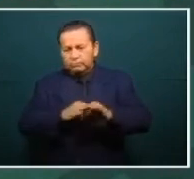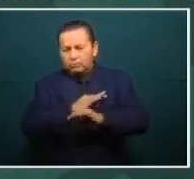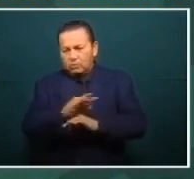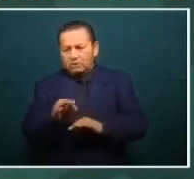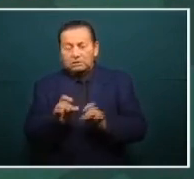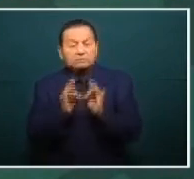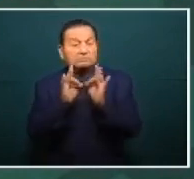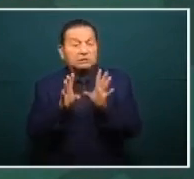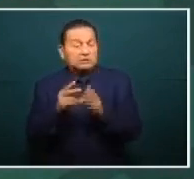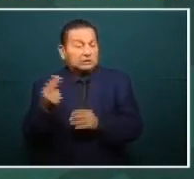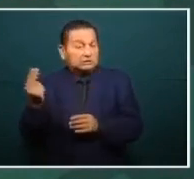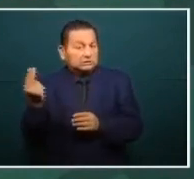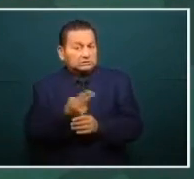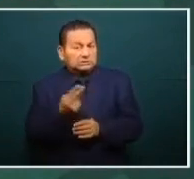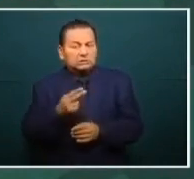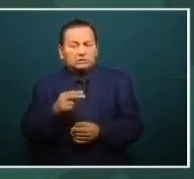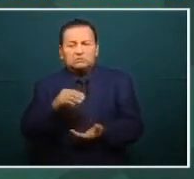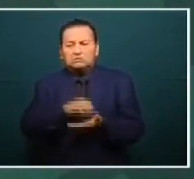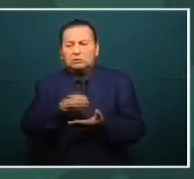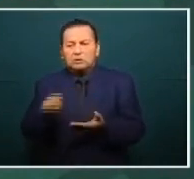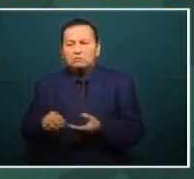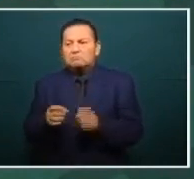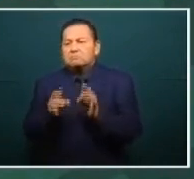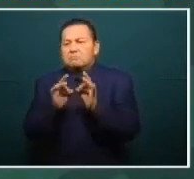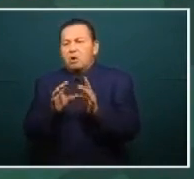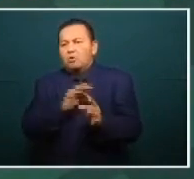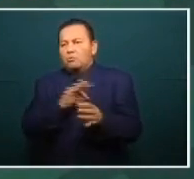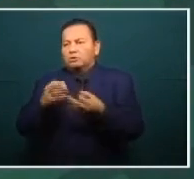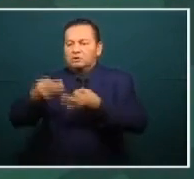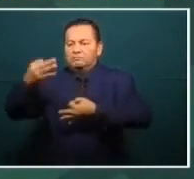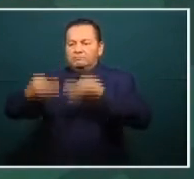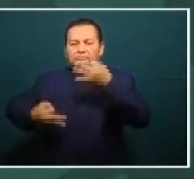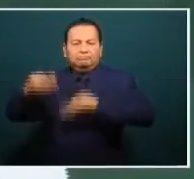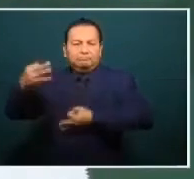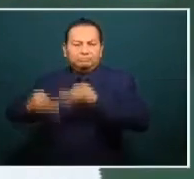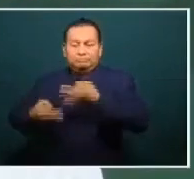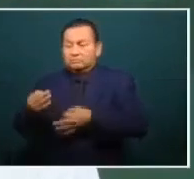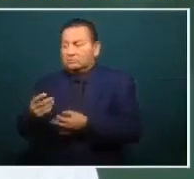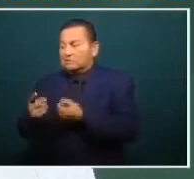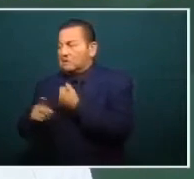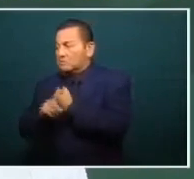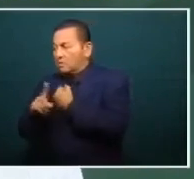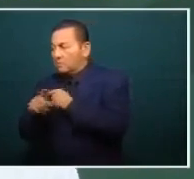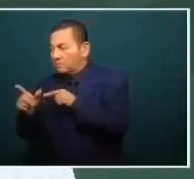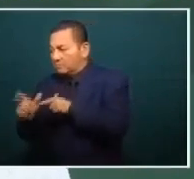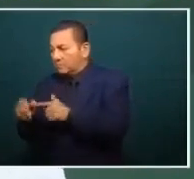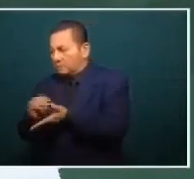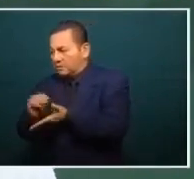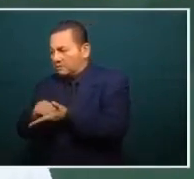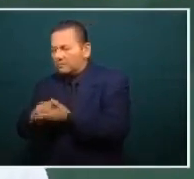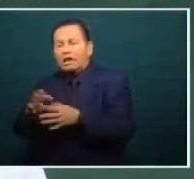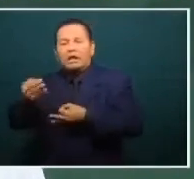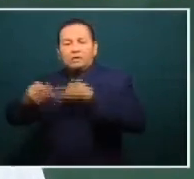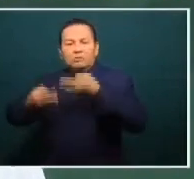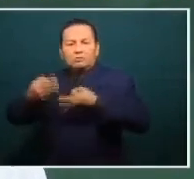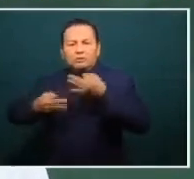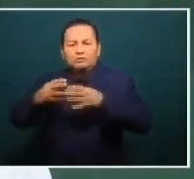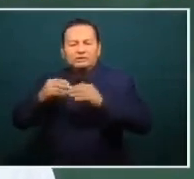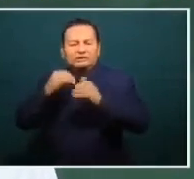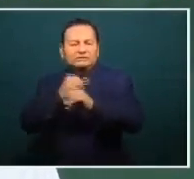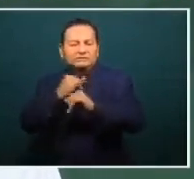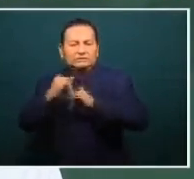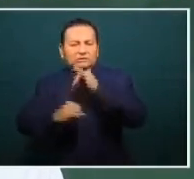going on the route of dialogue. And if we had to, we would go to